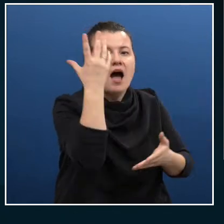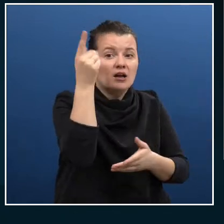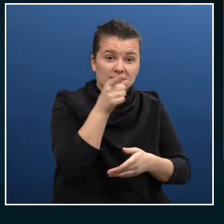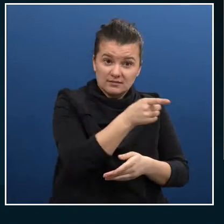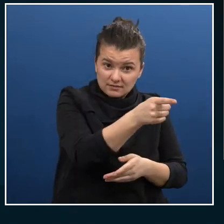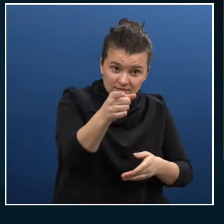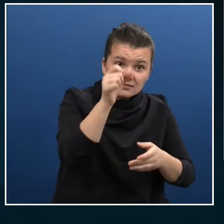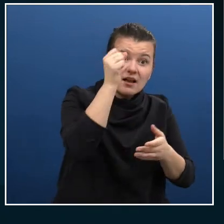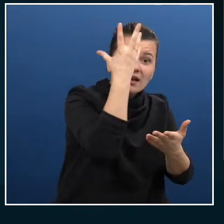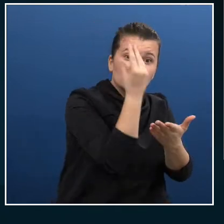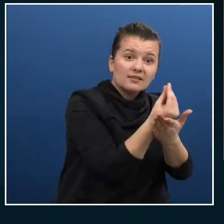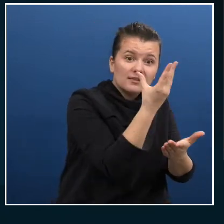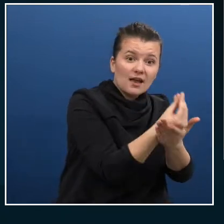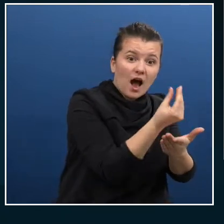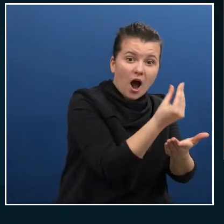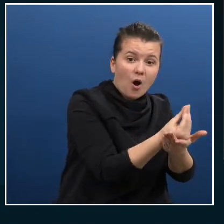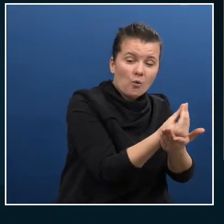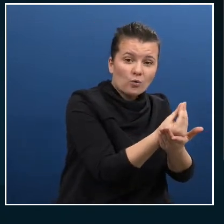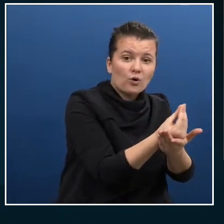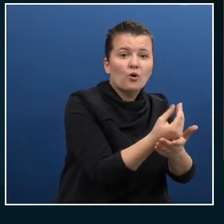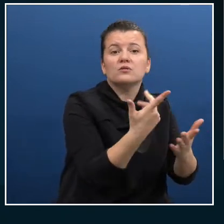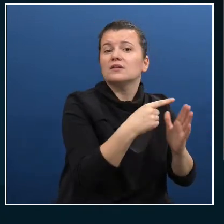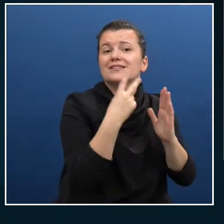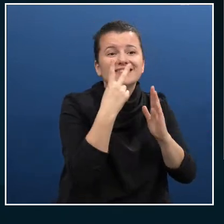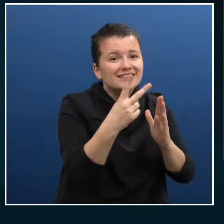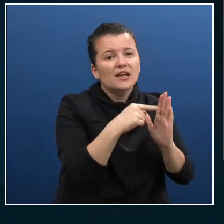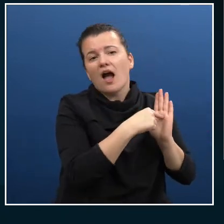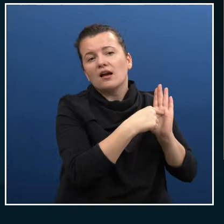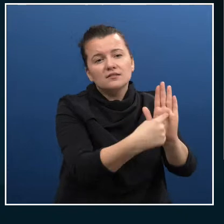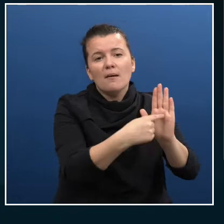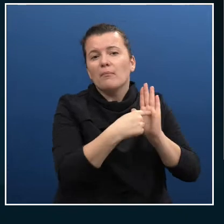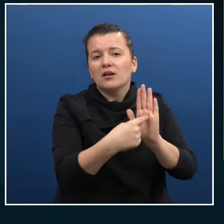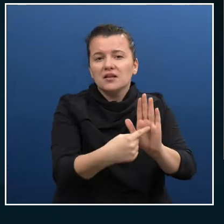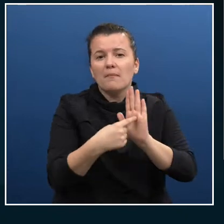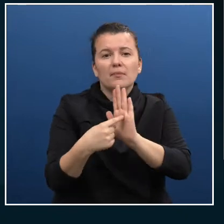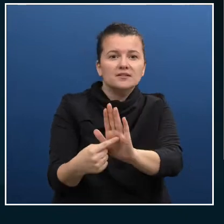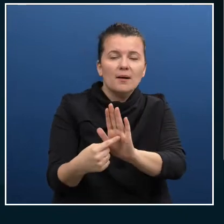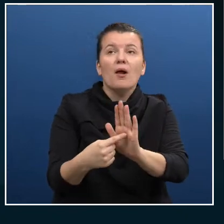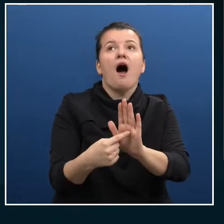start with some examples. So you have, for example, the